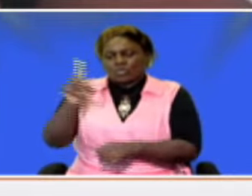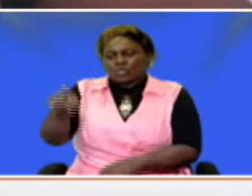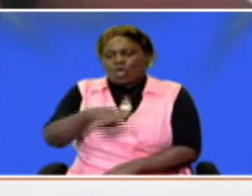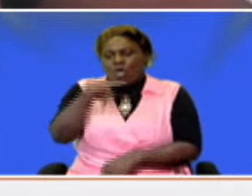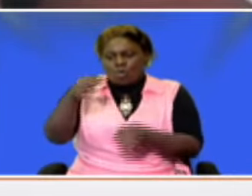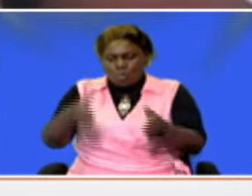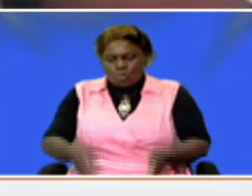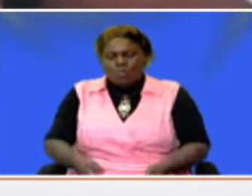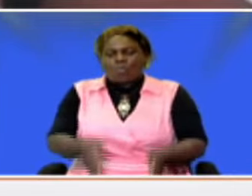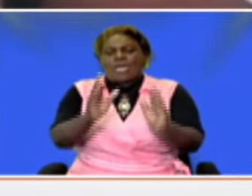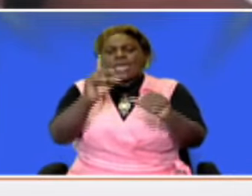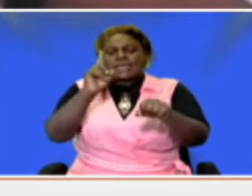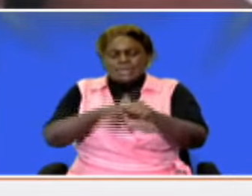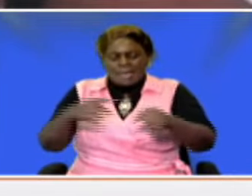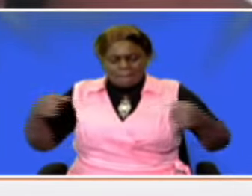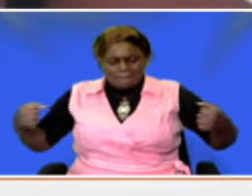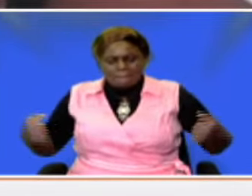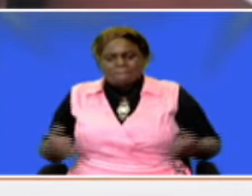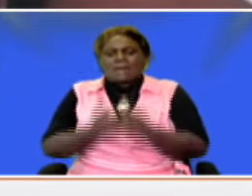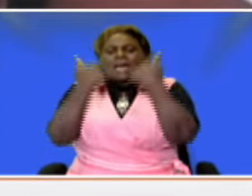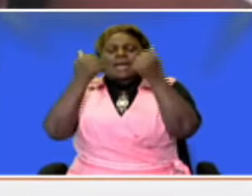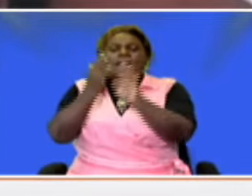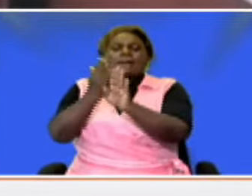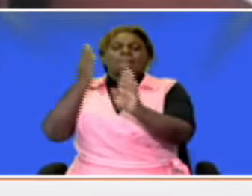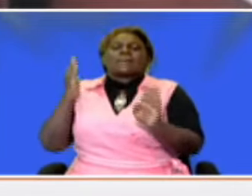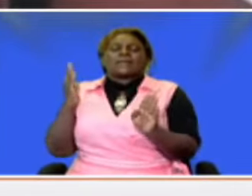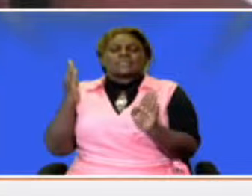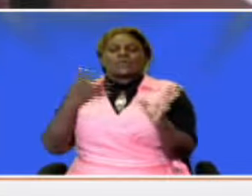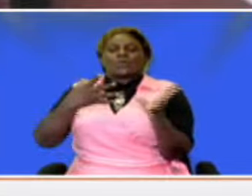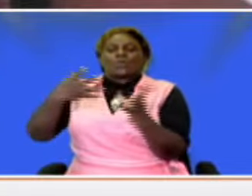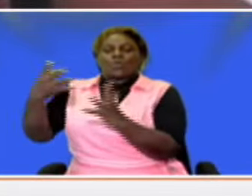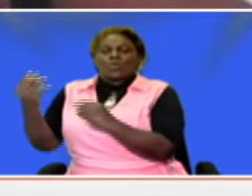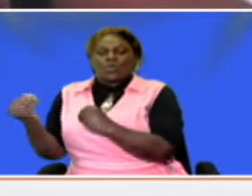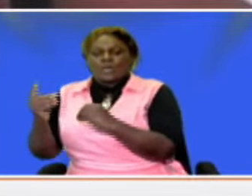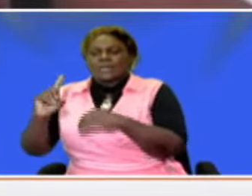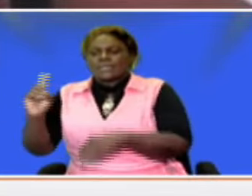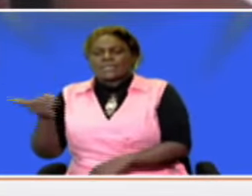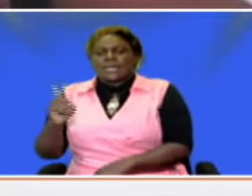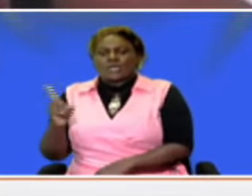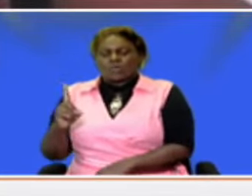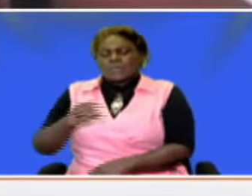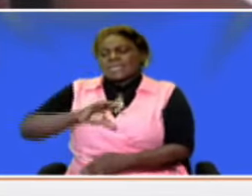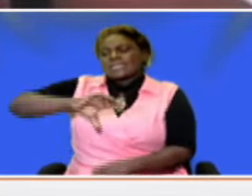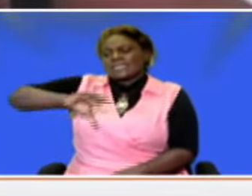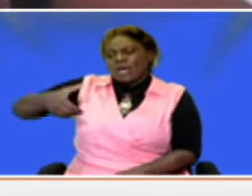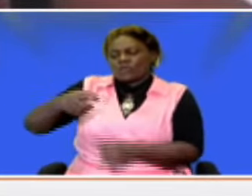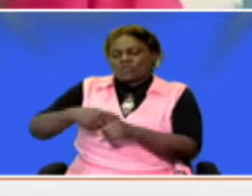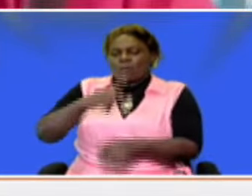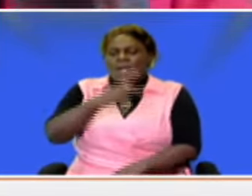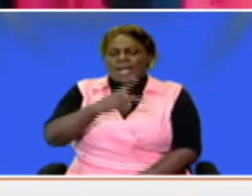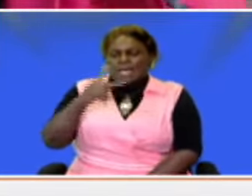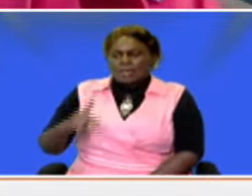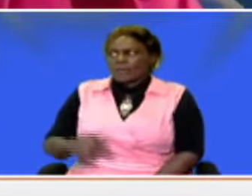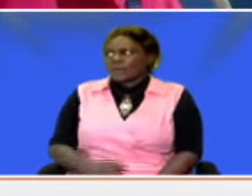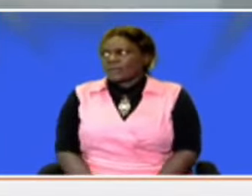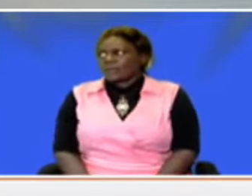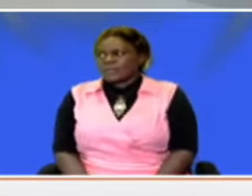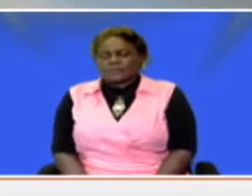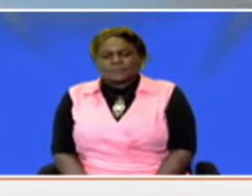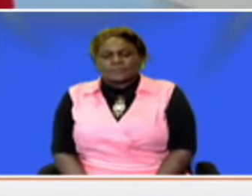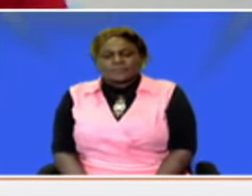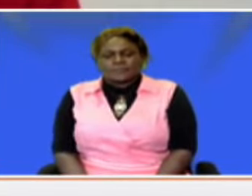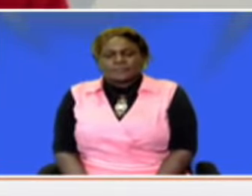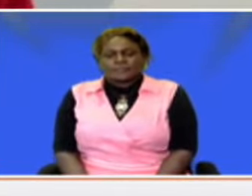of the road when it collided with the bus, which was headed to the Nairobi city center from Kayole.